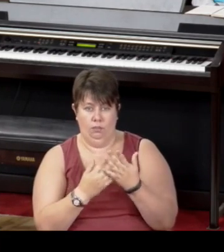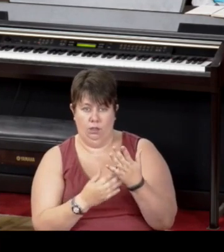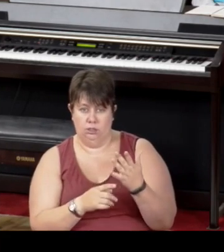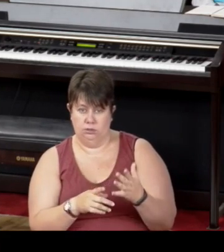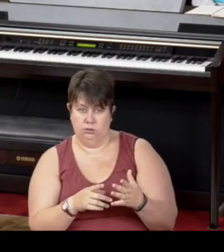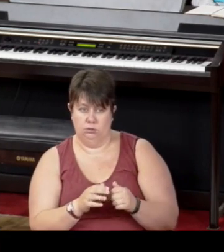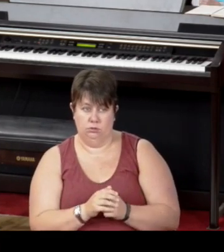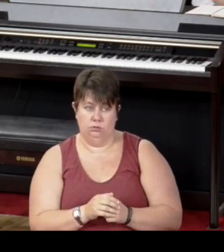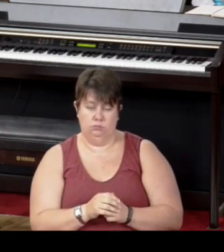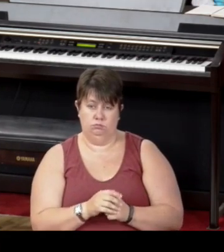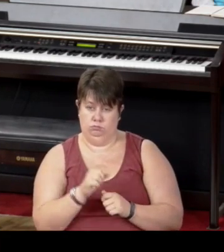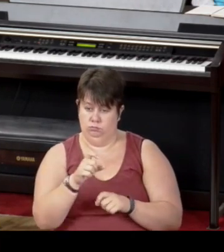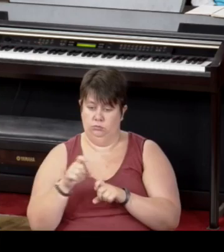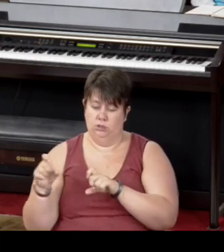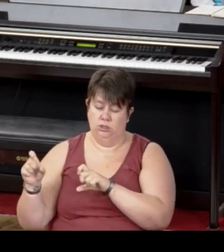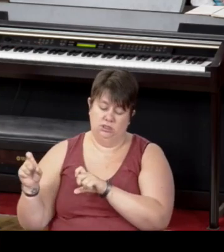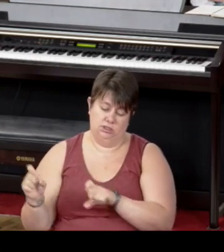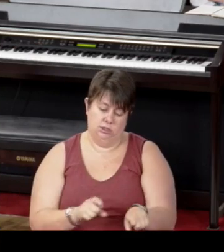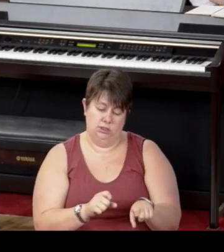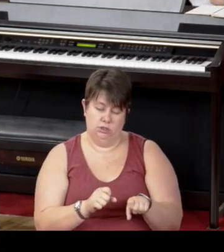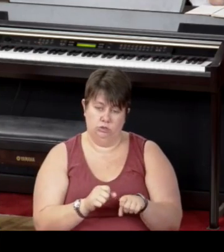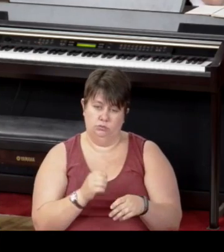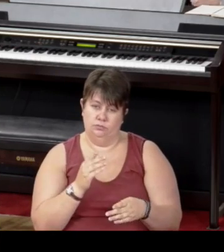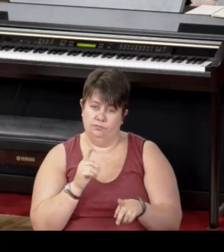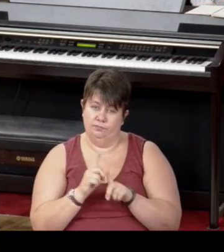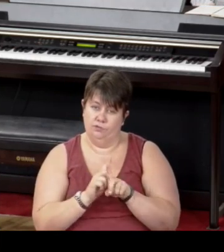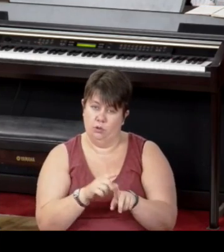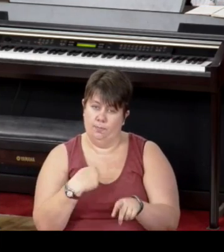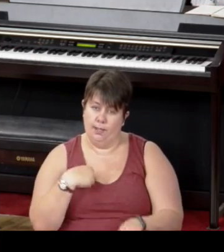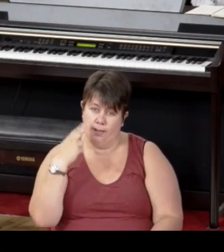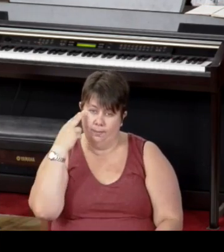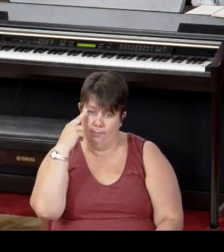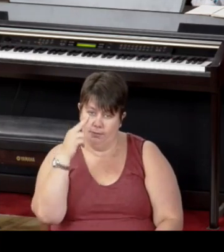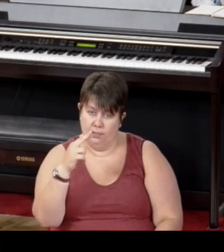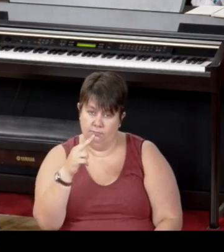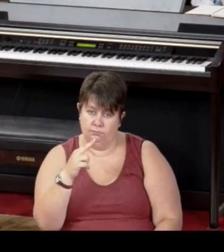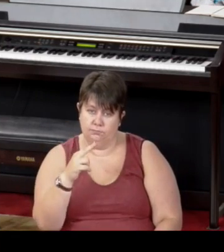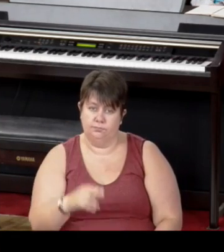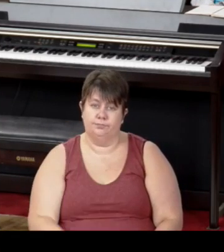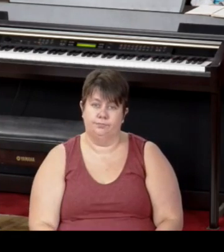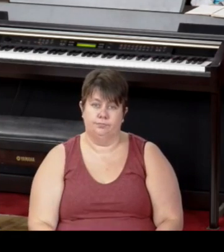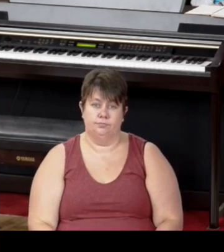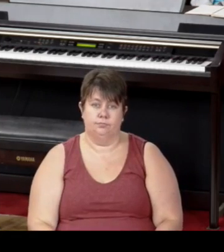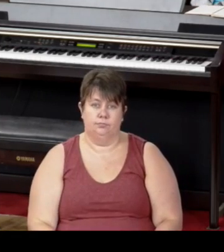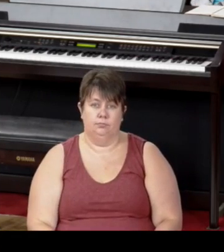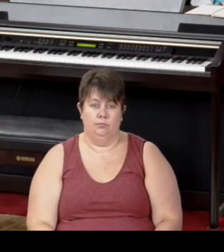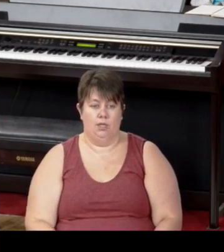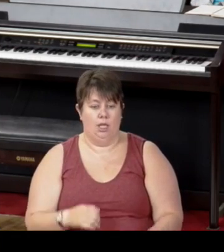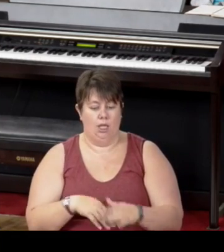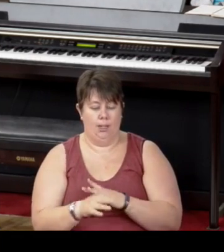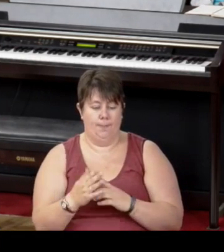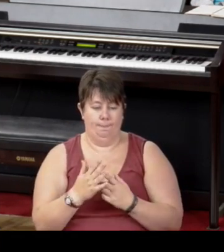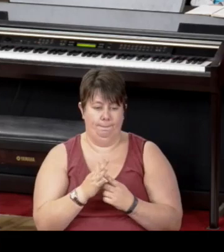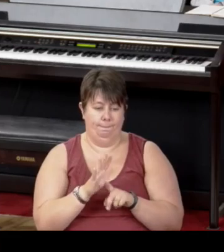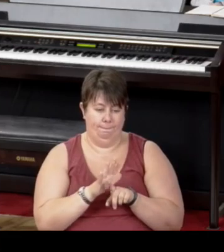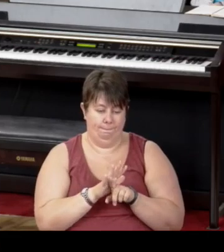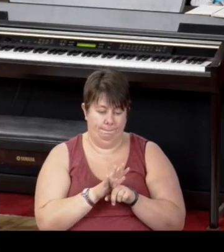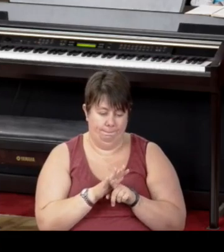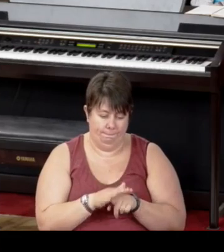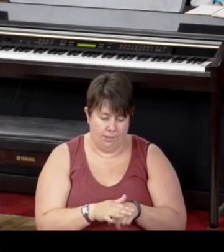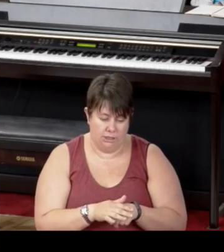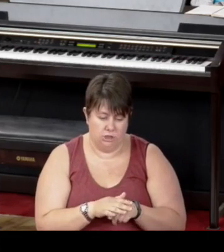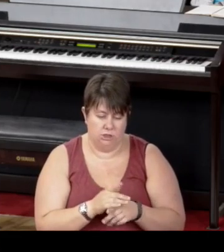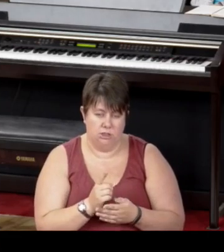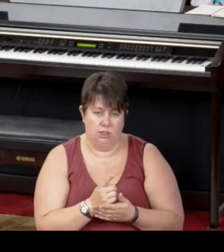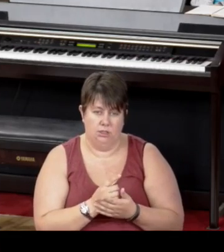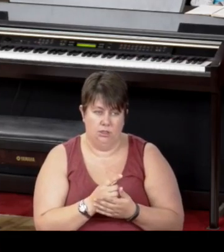He says, you have remained true to my name. And so in this context of pressure to abandon the name of